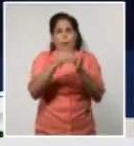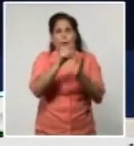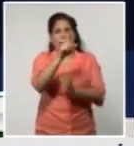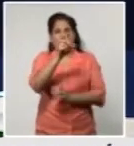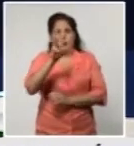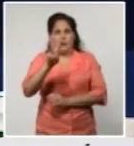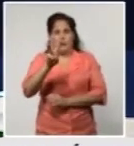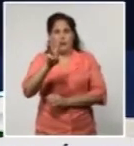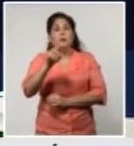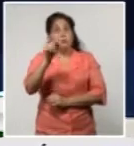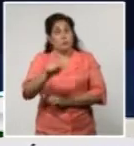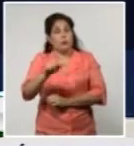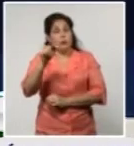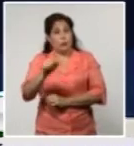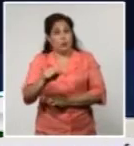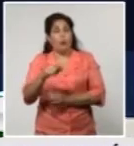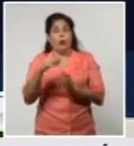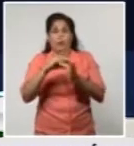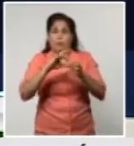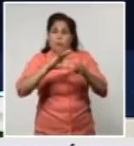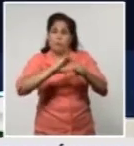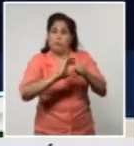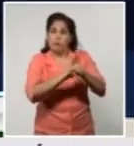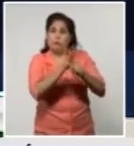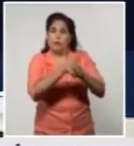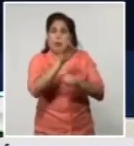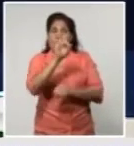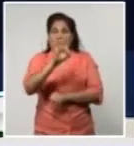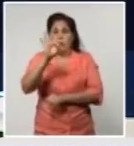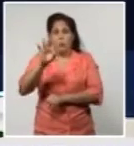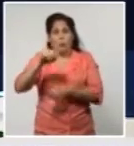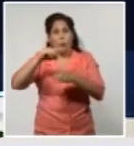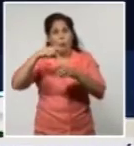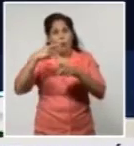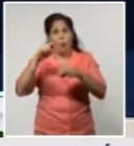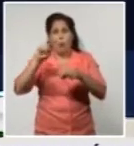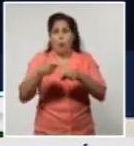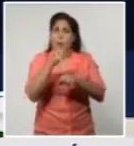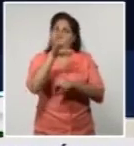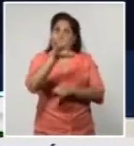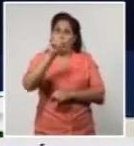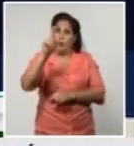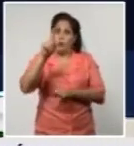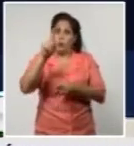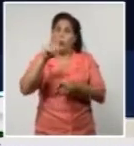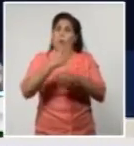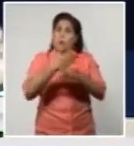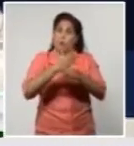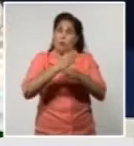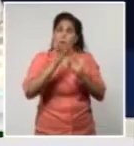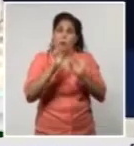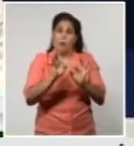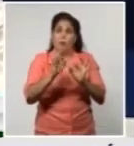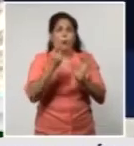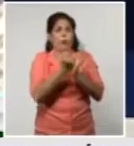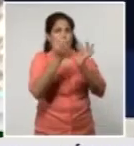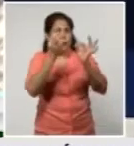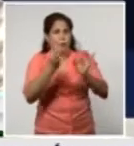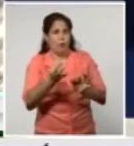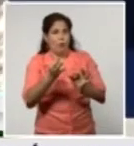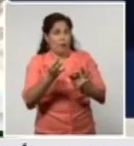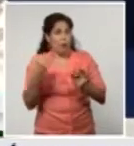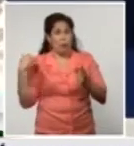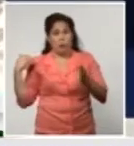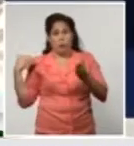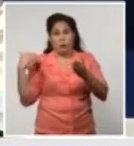cases confirmed yesterday, all are Cuban, 5 are confirmed case contacts, accumulating 2,013 people